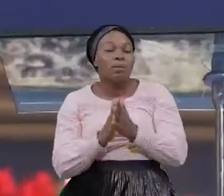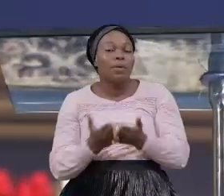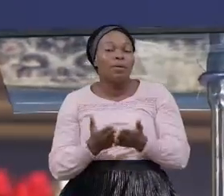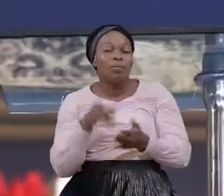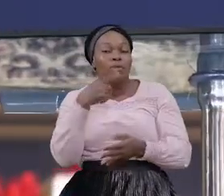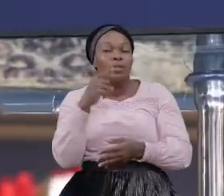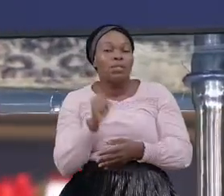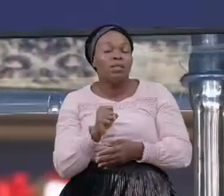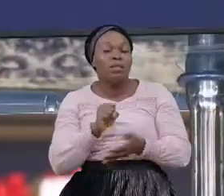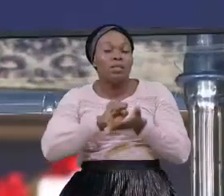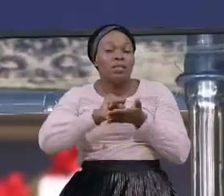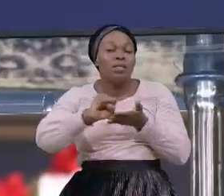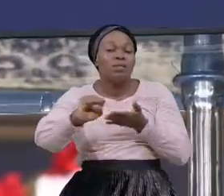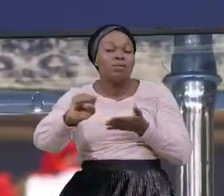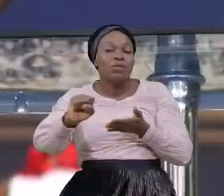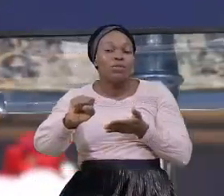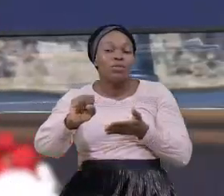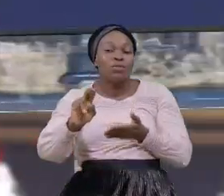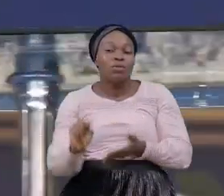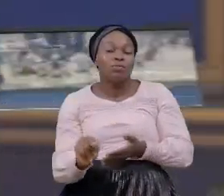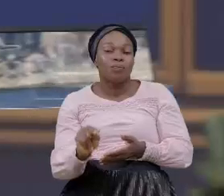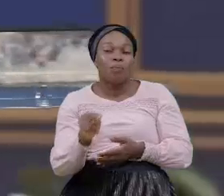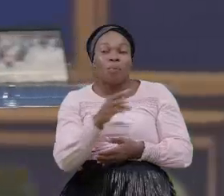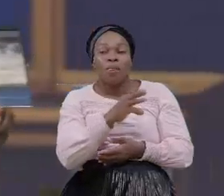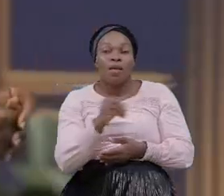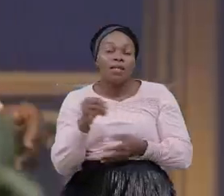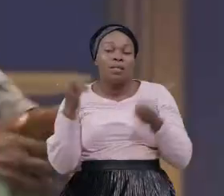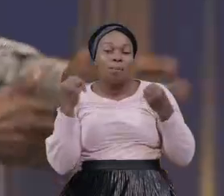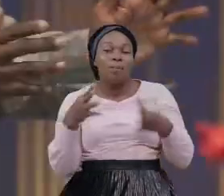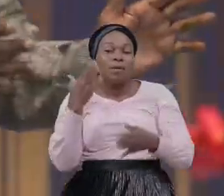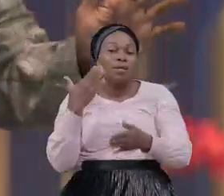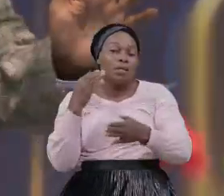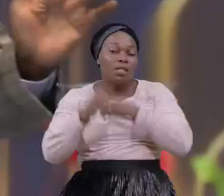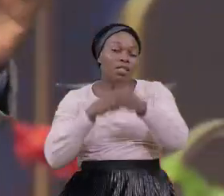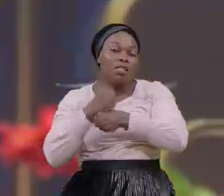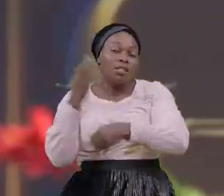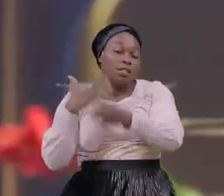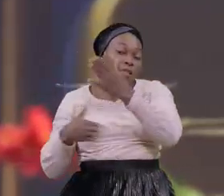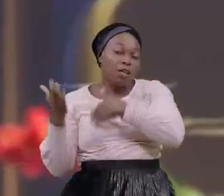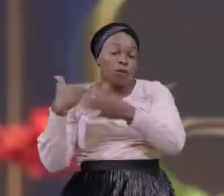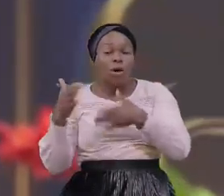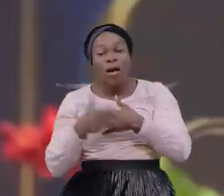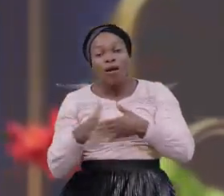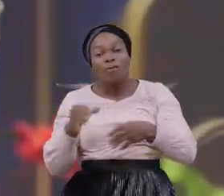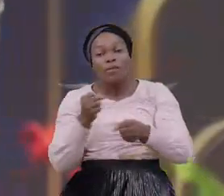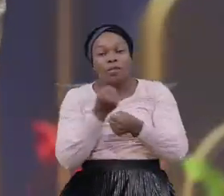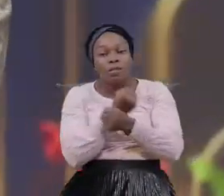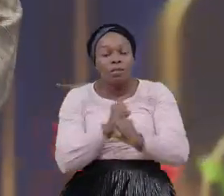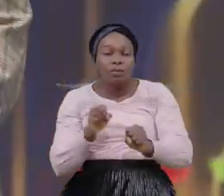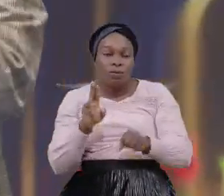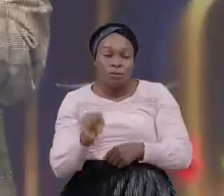sanctification. And really, many years ago, after salvation,